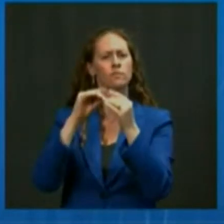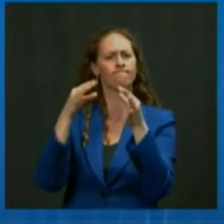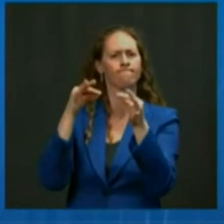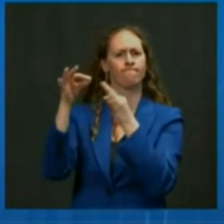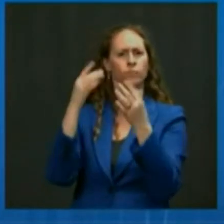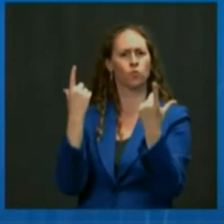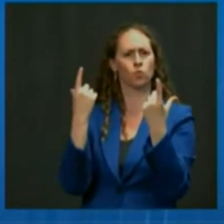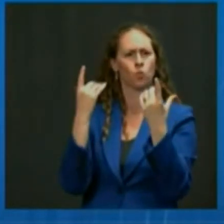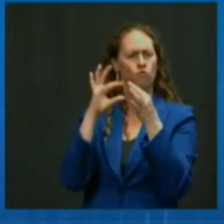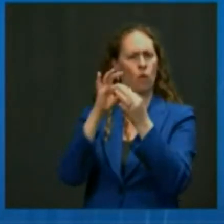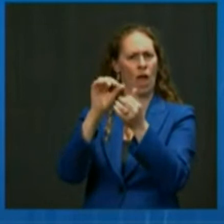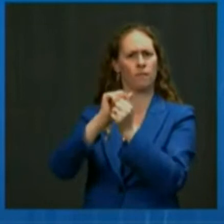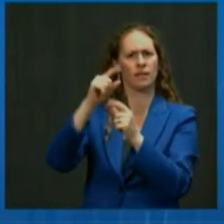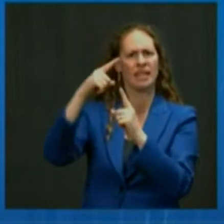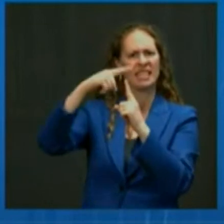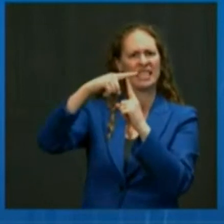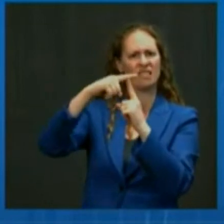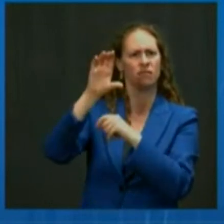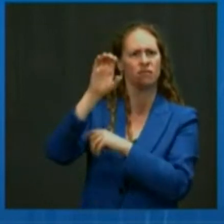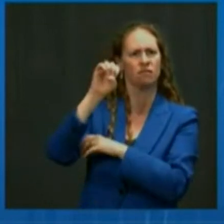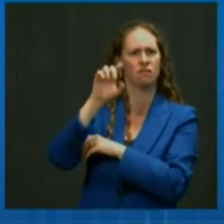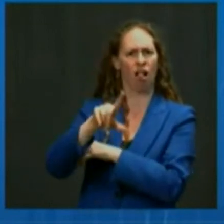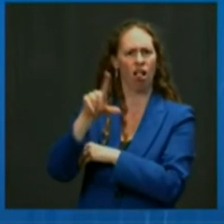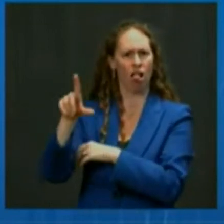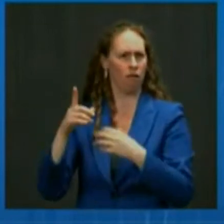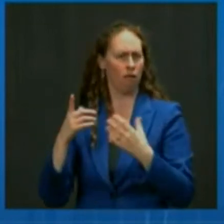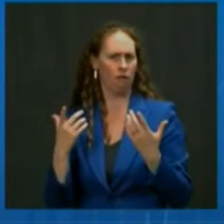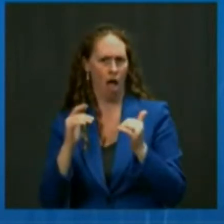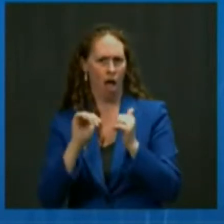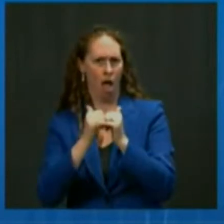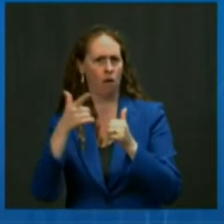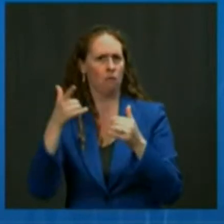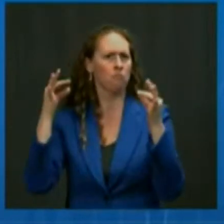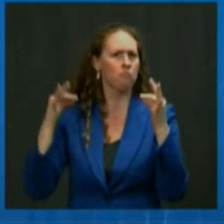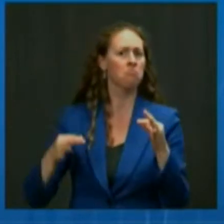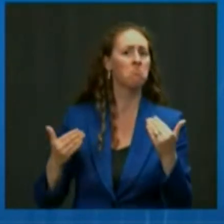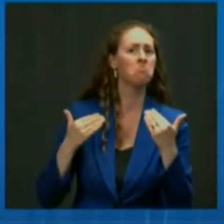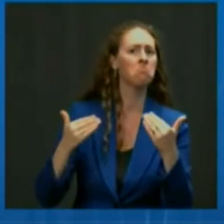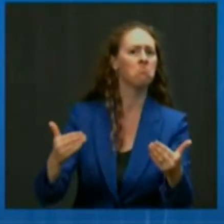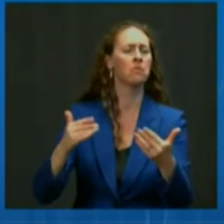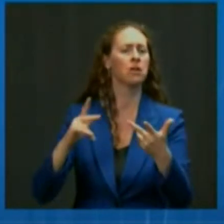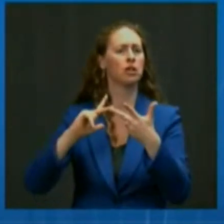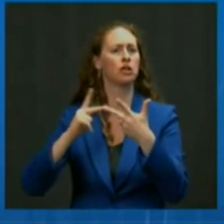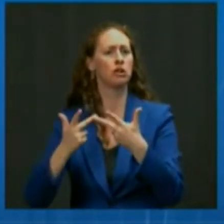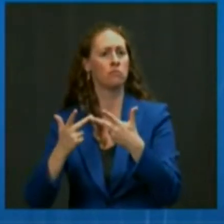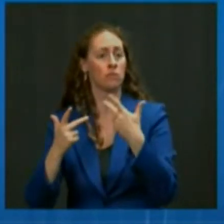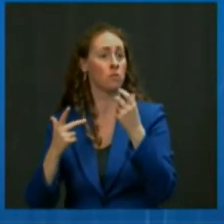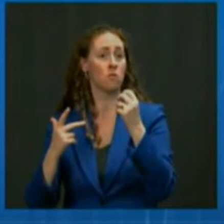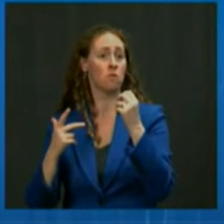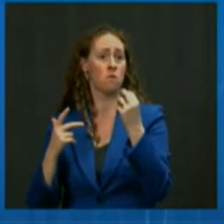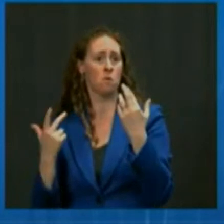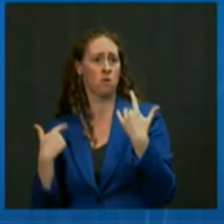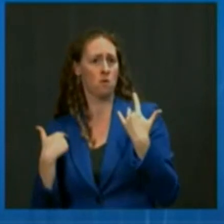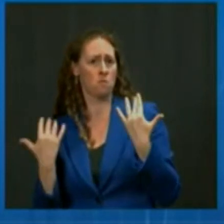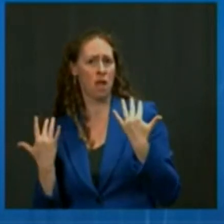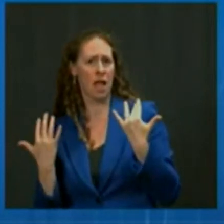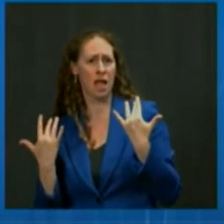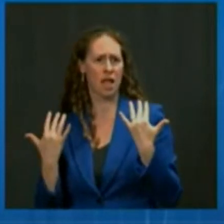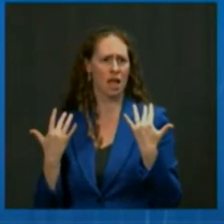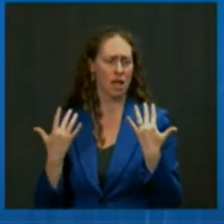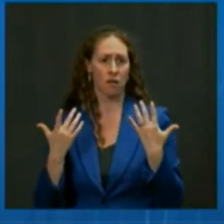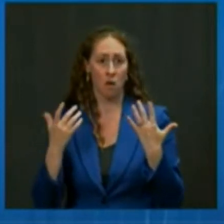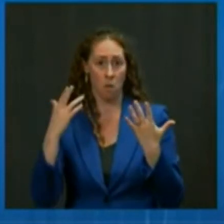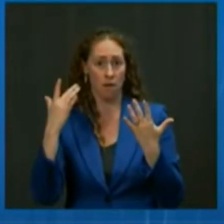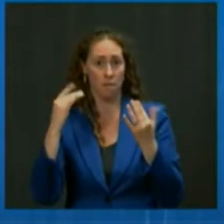plays in any decision to recommend boosters or, continue to recommend boosters in the next year or even years to come?